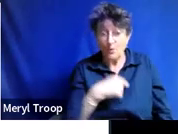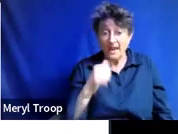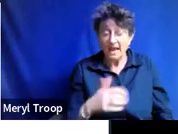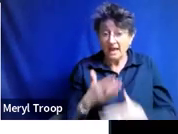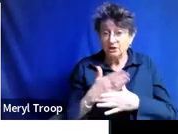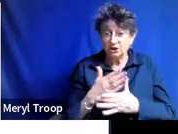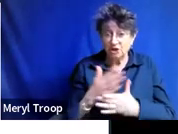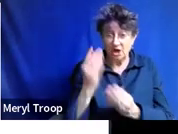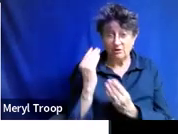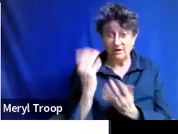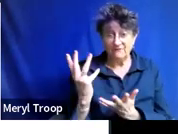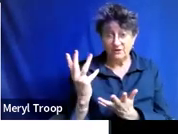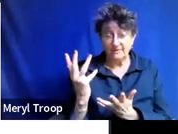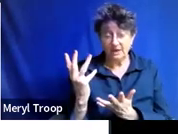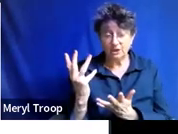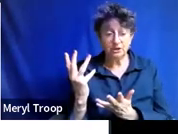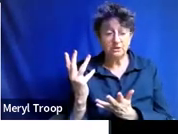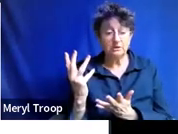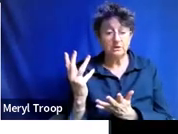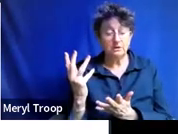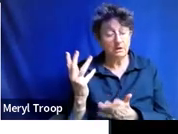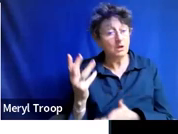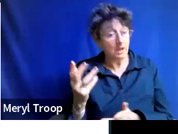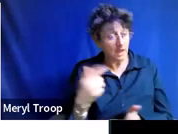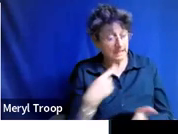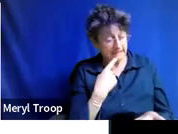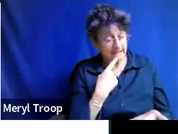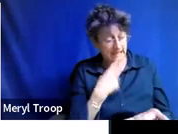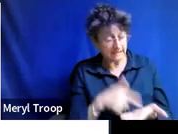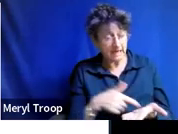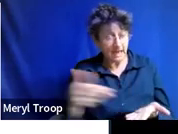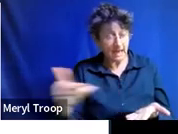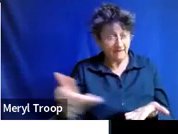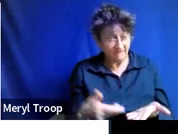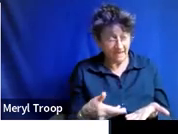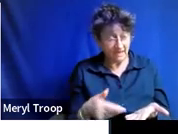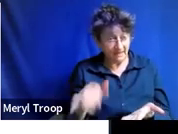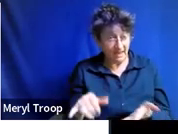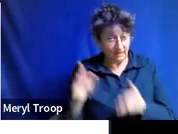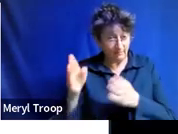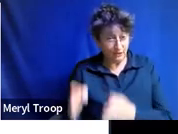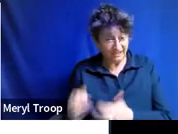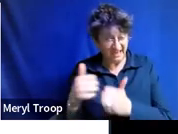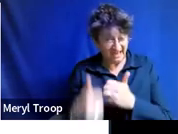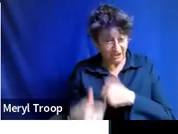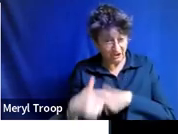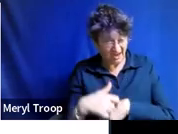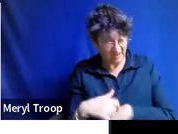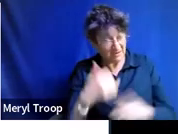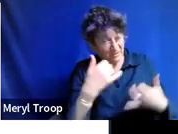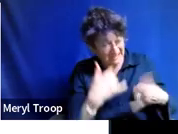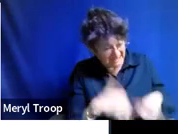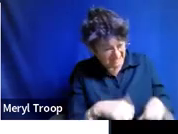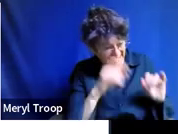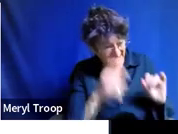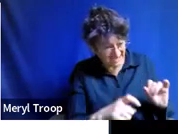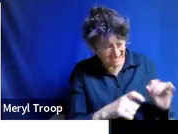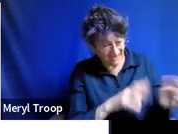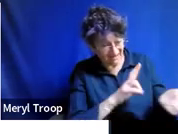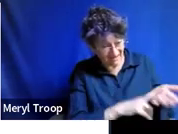on that consent form it says, you know, to invite that participant each time, do we still need to have that form signed every single